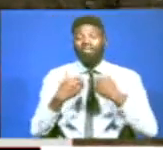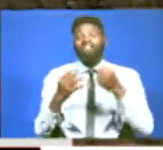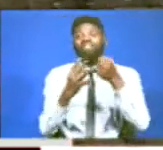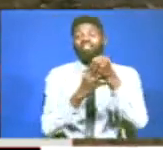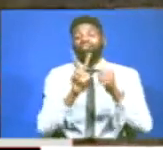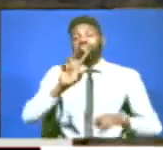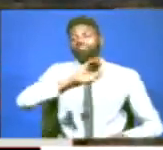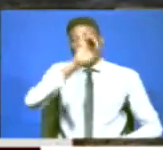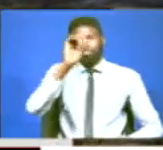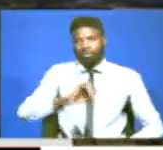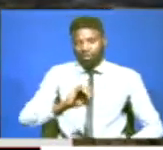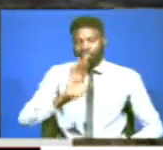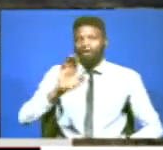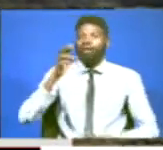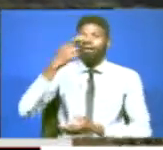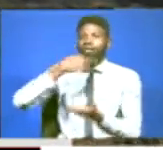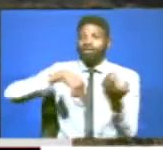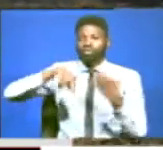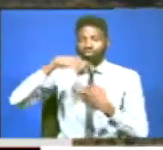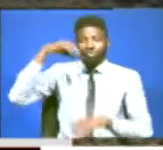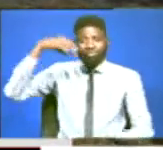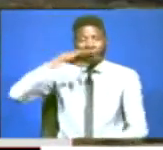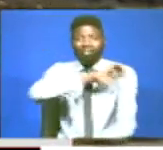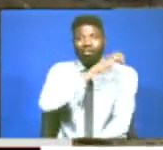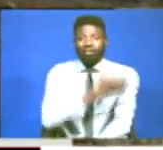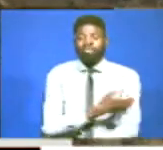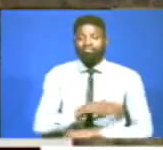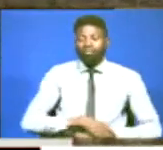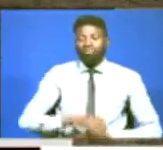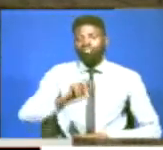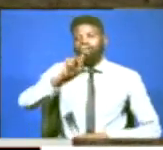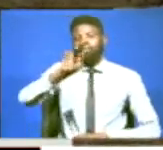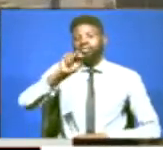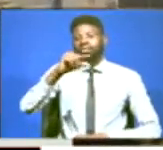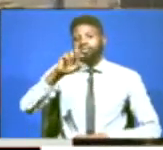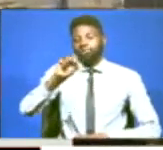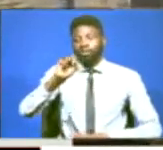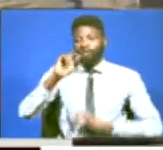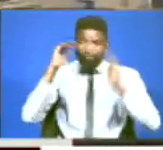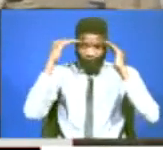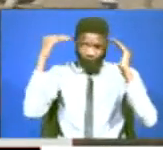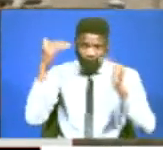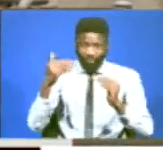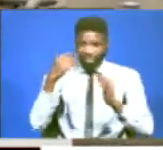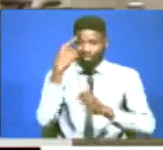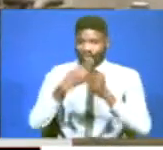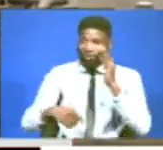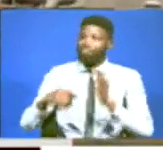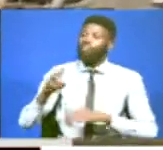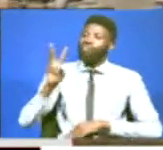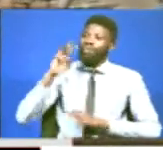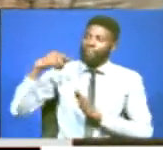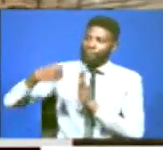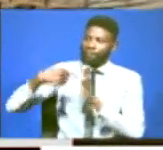renewable energy. KenGen is looking to geothermal and hydropower to stabilize the country's energy mix as demand